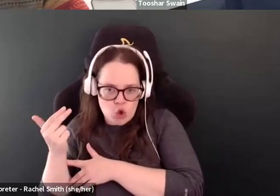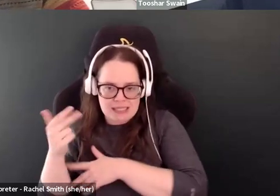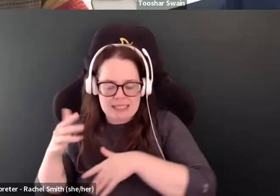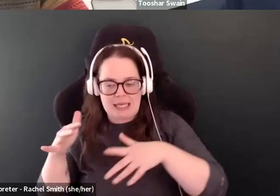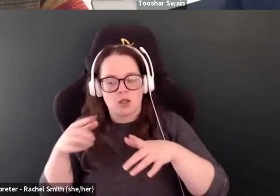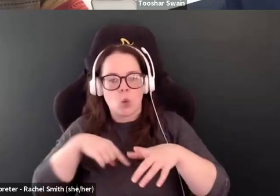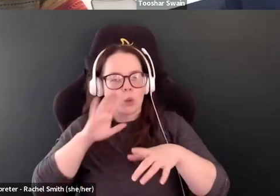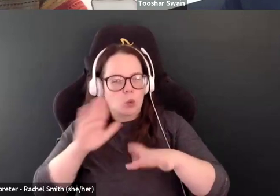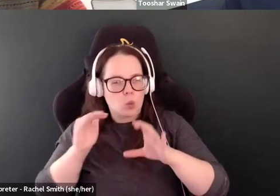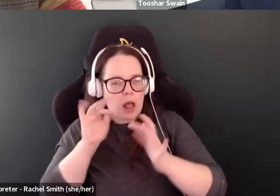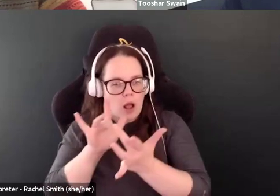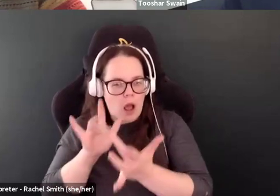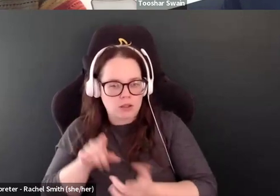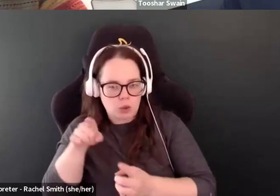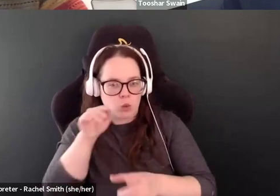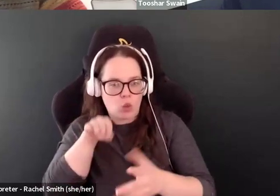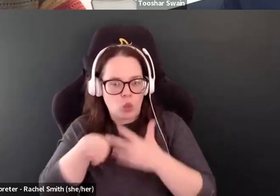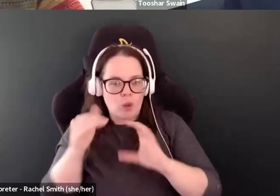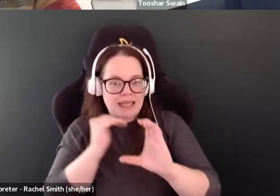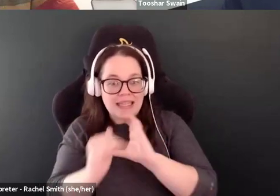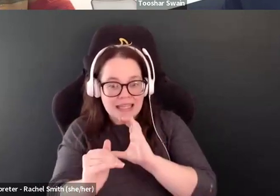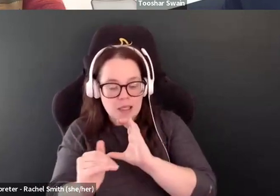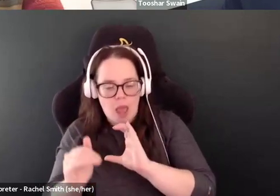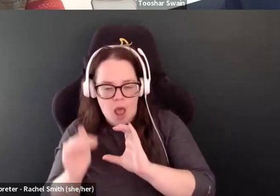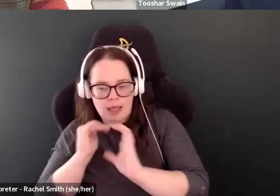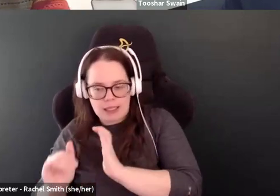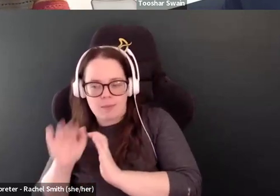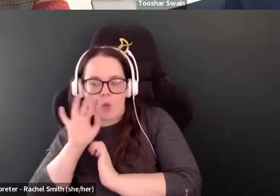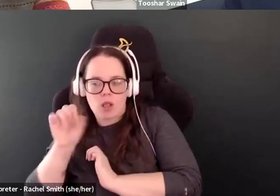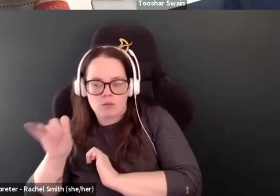advocacy@artsusa.org. And we'll be sure to put that in the chat as well.